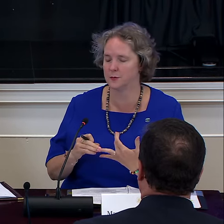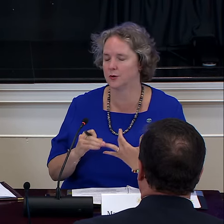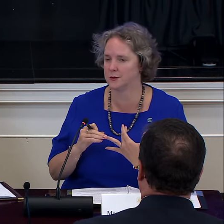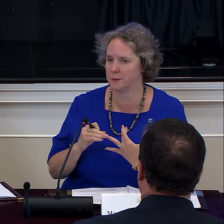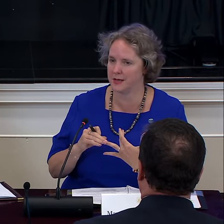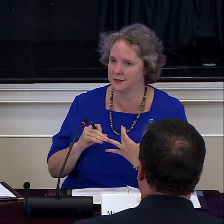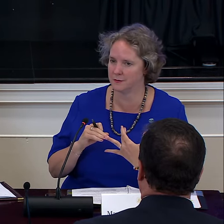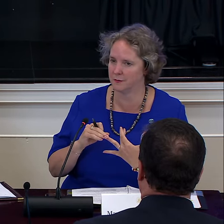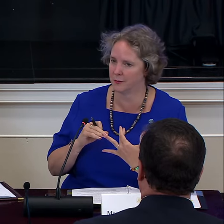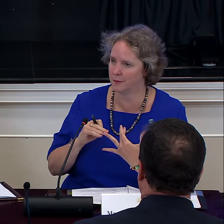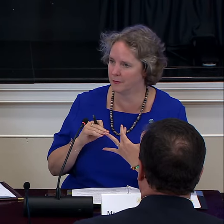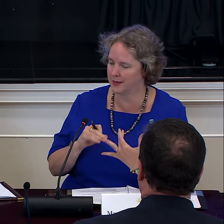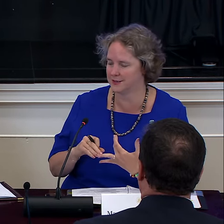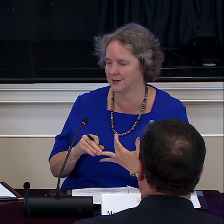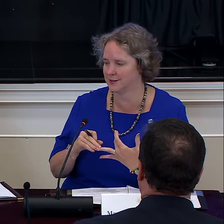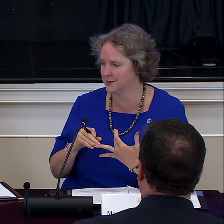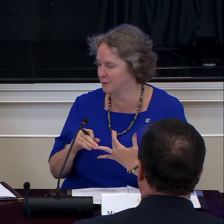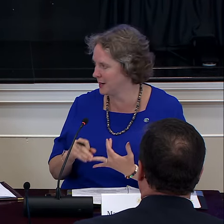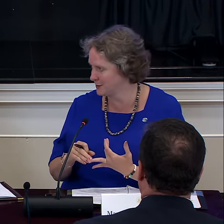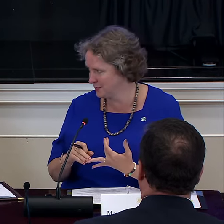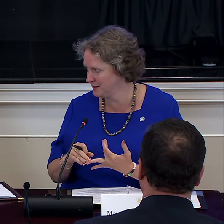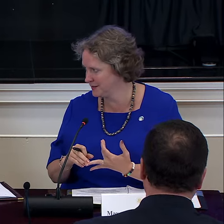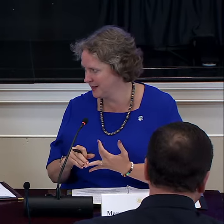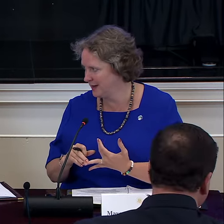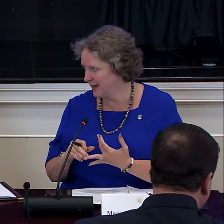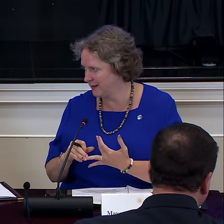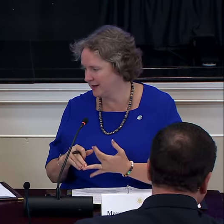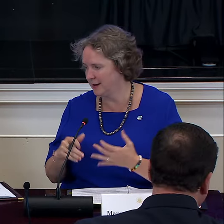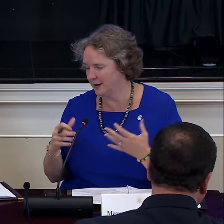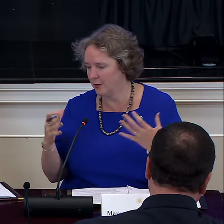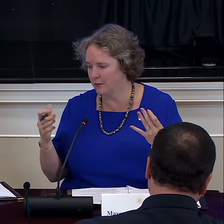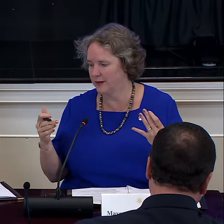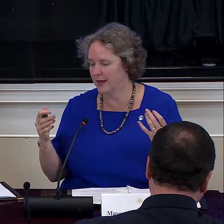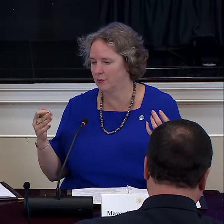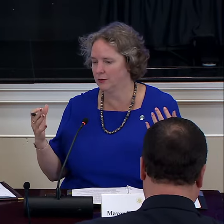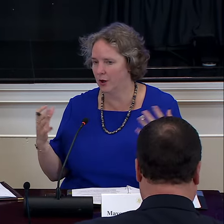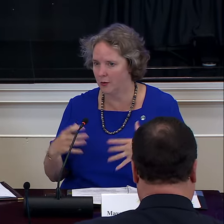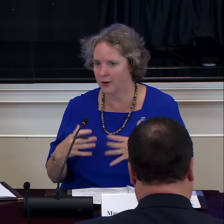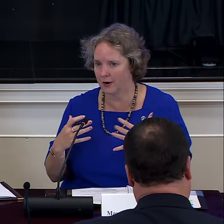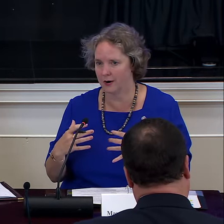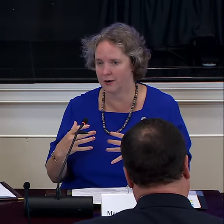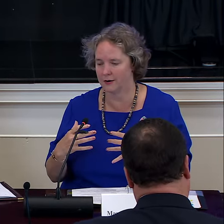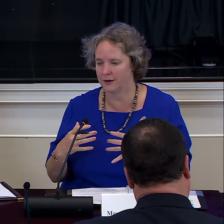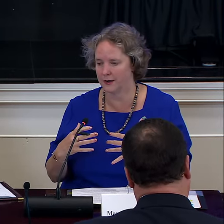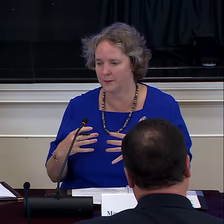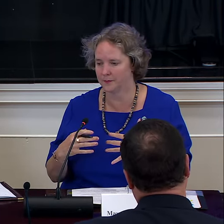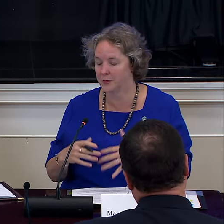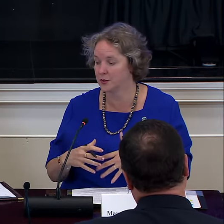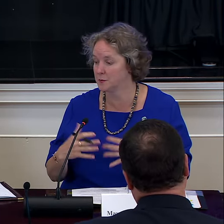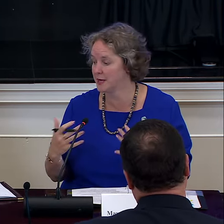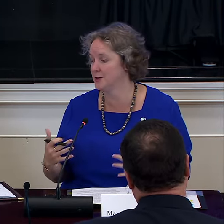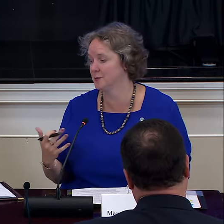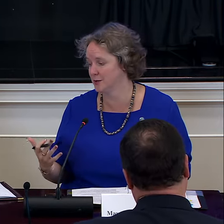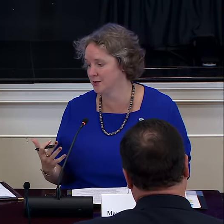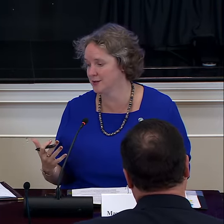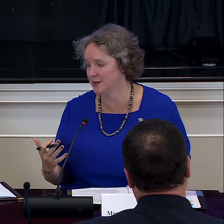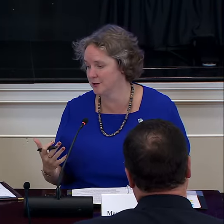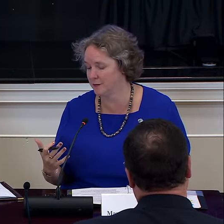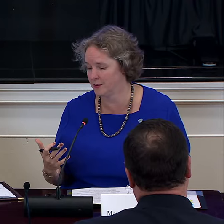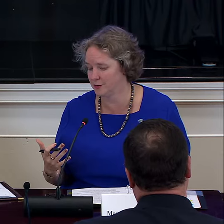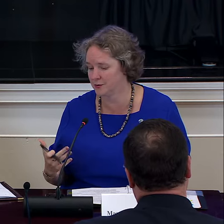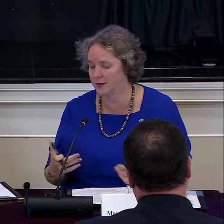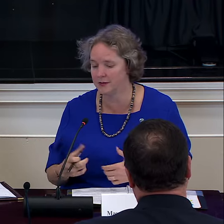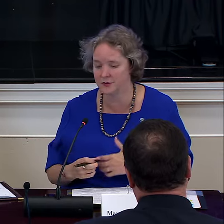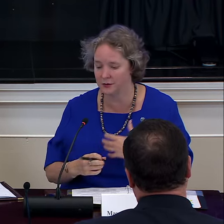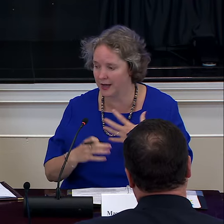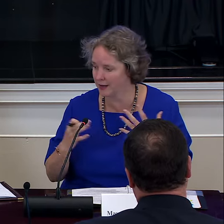also makes more space for bicyclists and pedestrians, and then hopefully that will lower our transportation emissions into